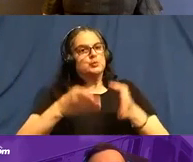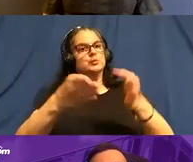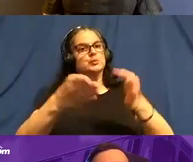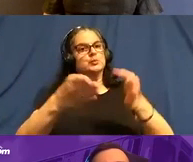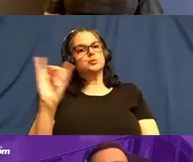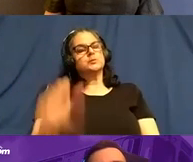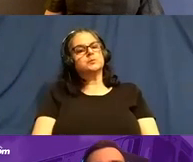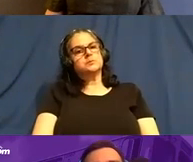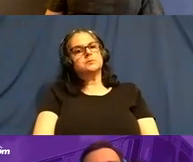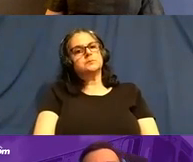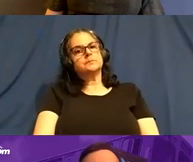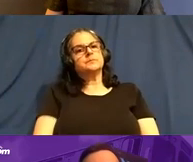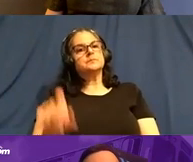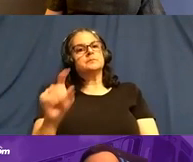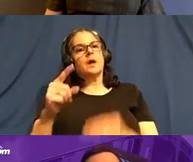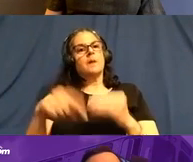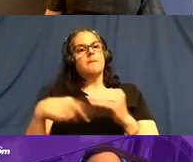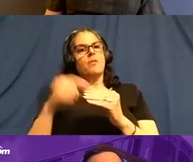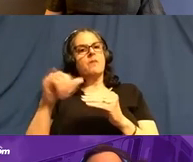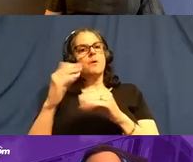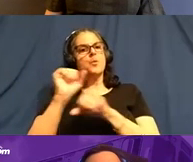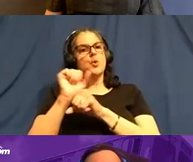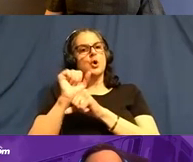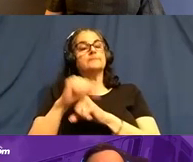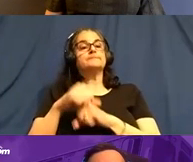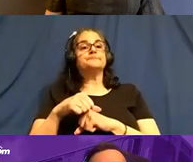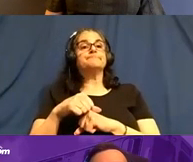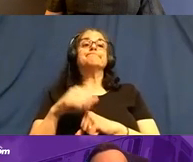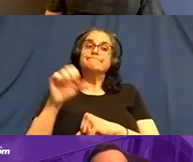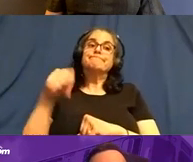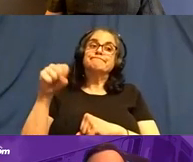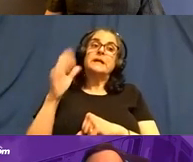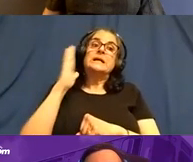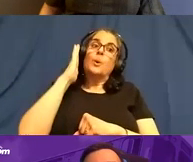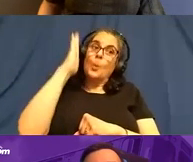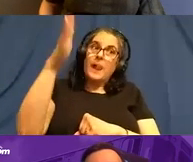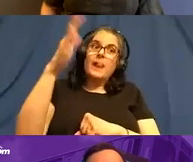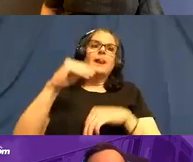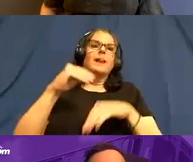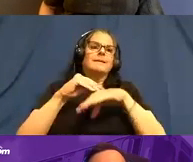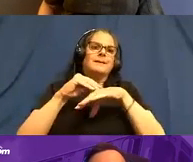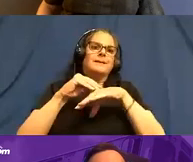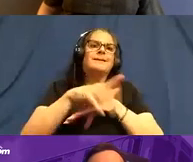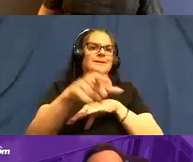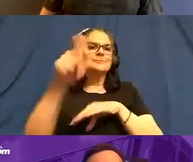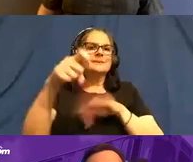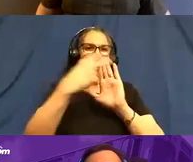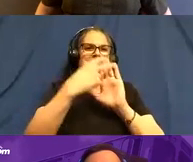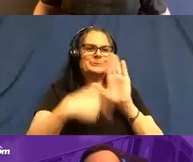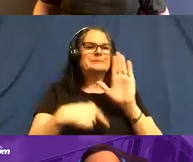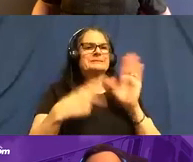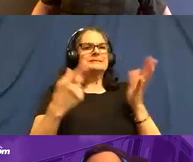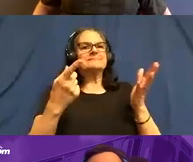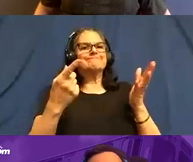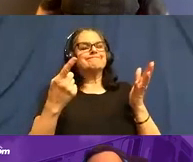the Thorndale work. That's not to say there won't be impacts, and that's why we include this slide. Obviously, to do this work, it does